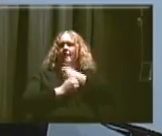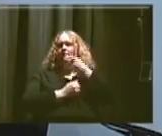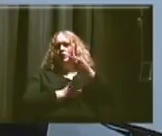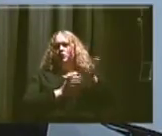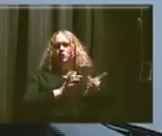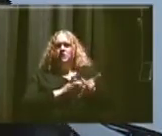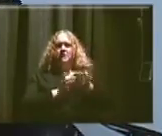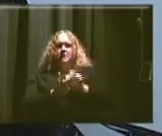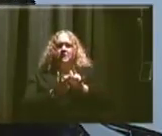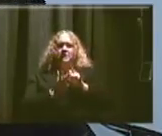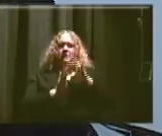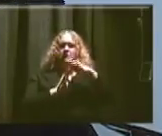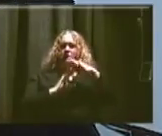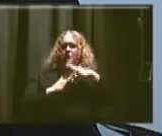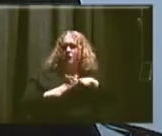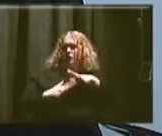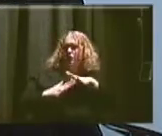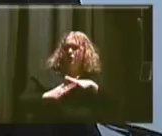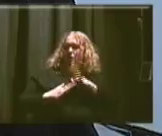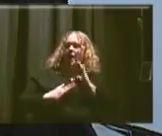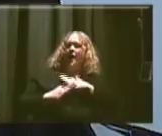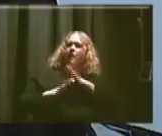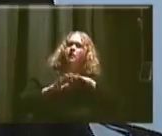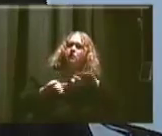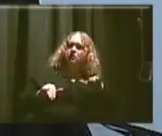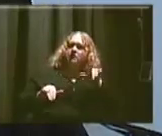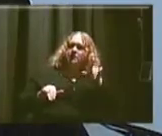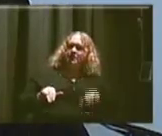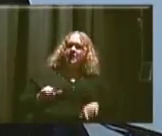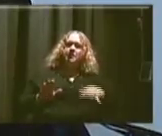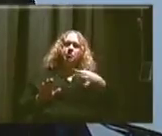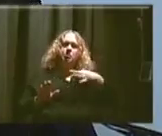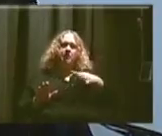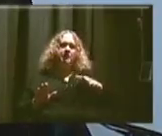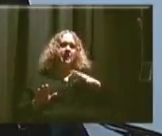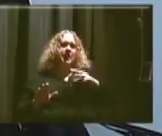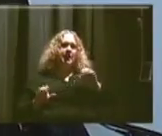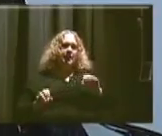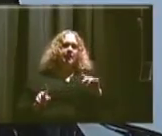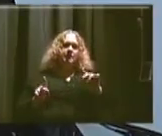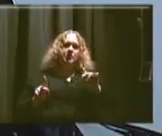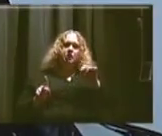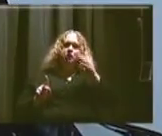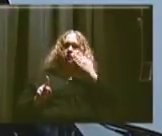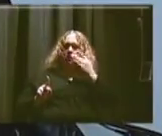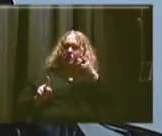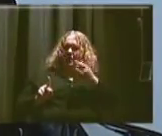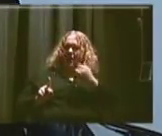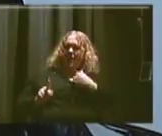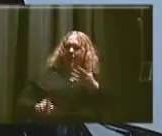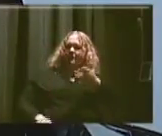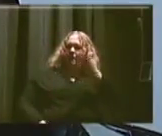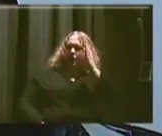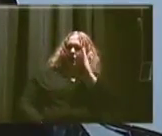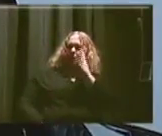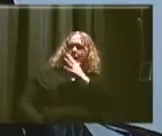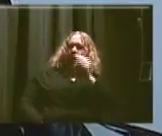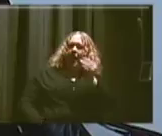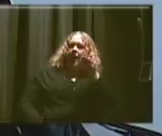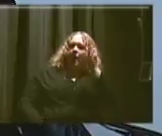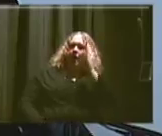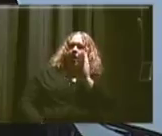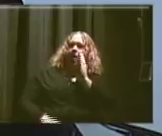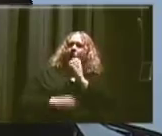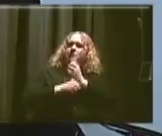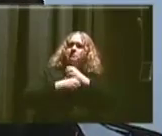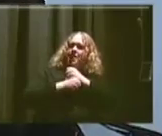need the privilege and the opportunity to know that they have a God, and the God made them to be